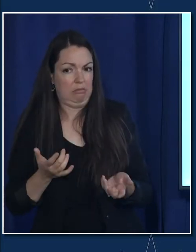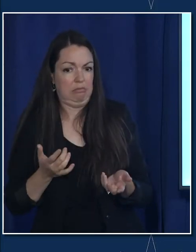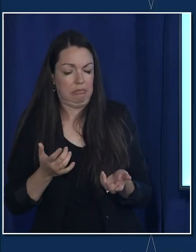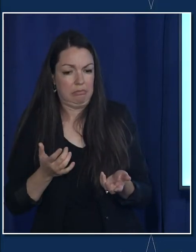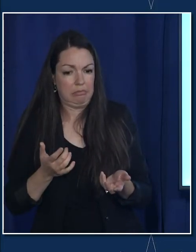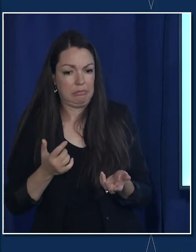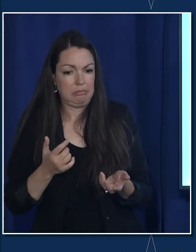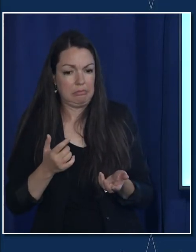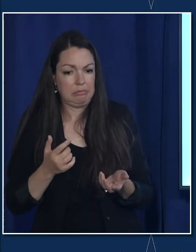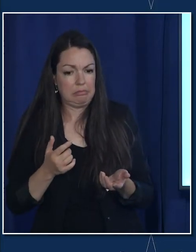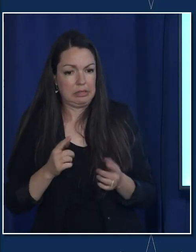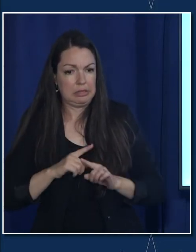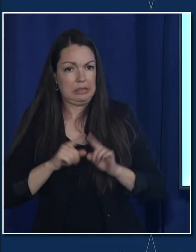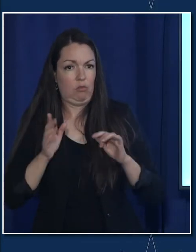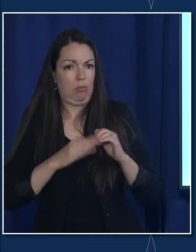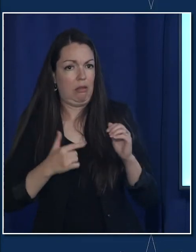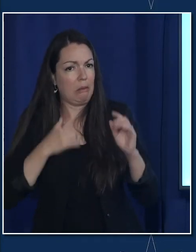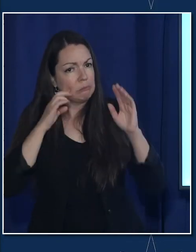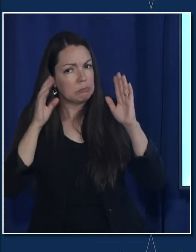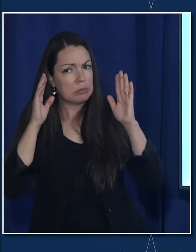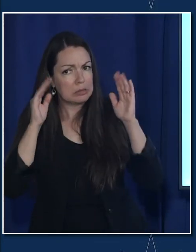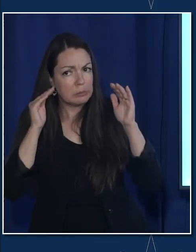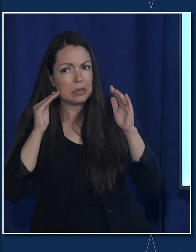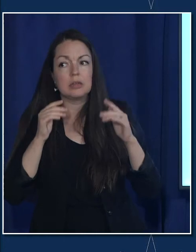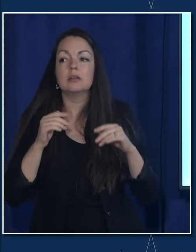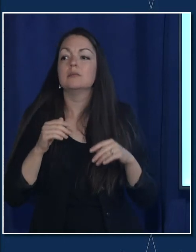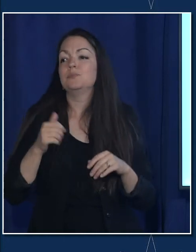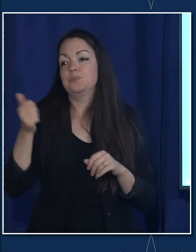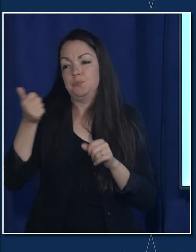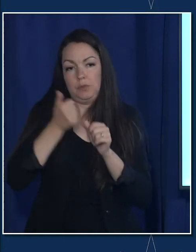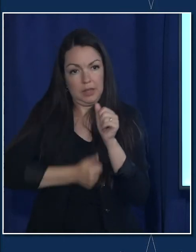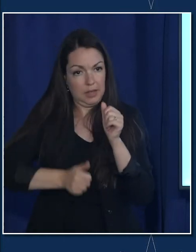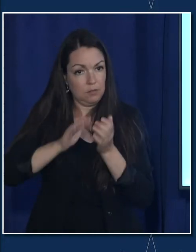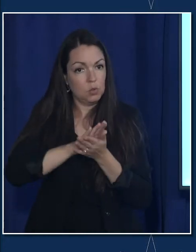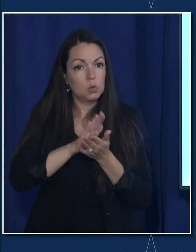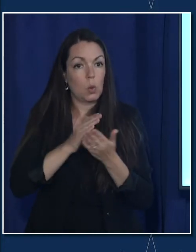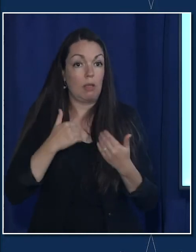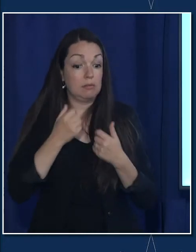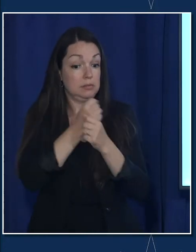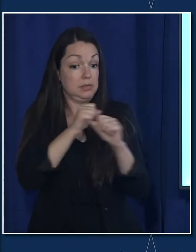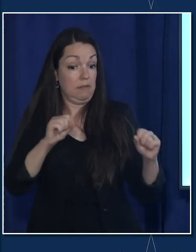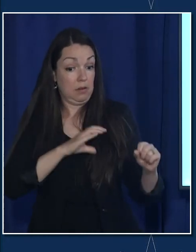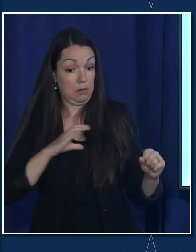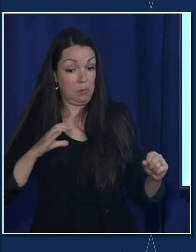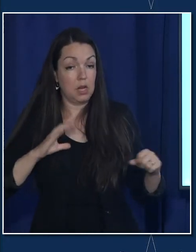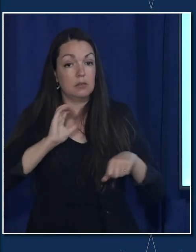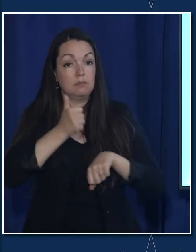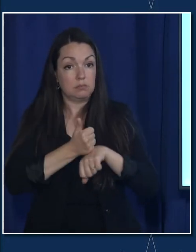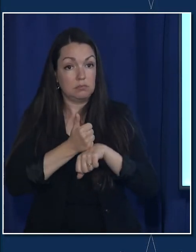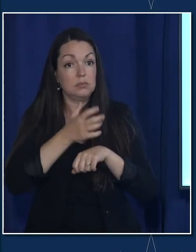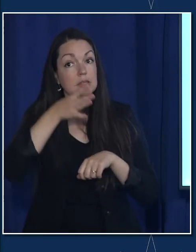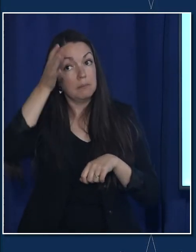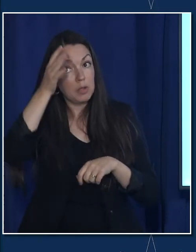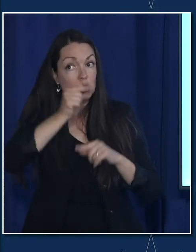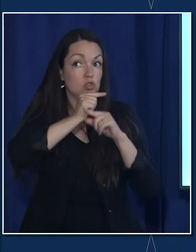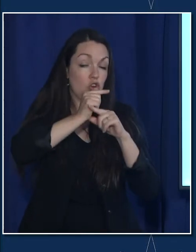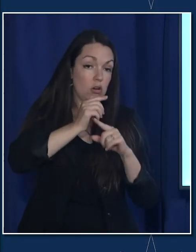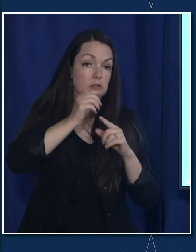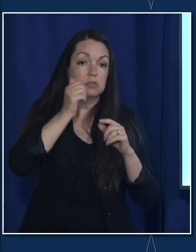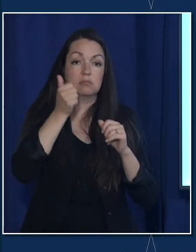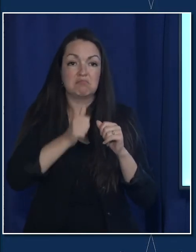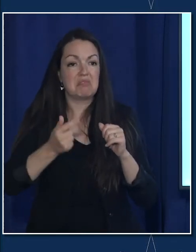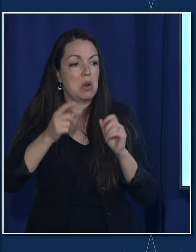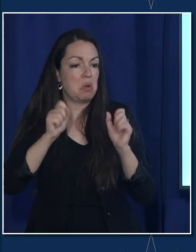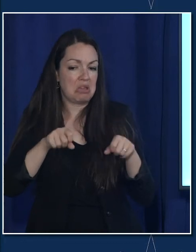what they hope would happen. Yeah. So, every school I know has a safety committee that's established that parents, guardians, anybody should